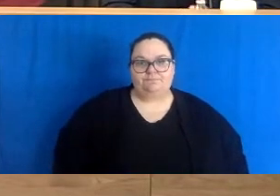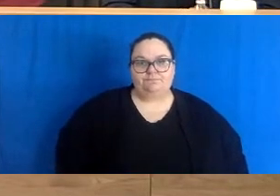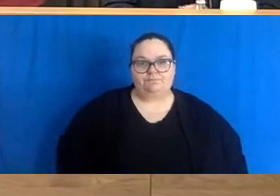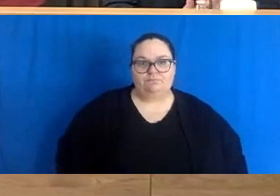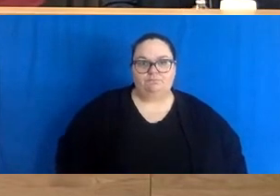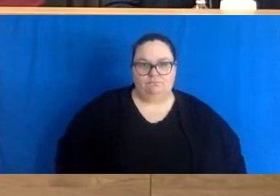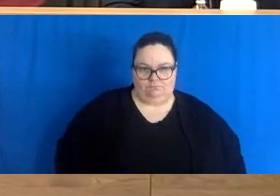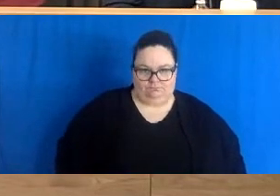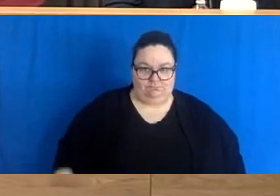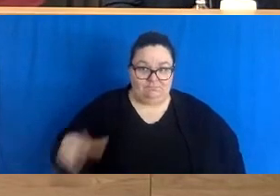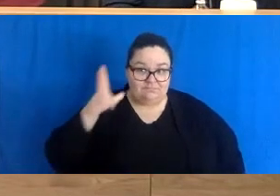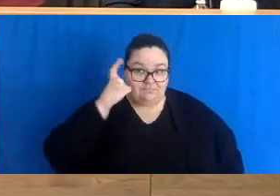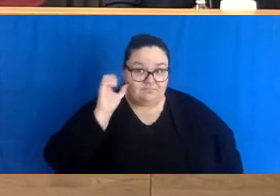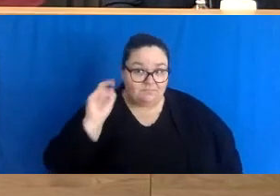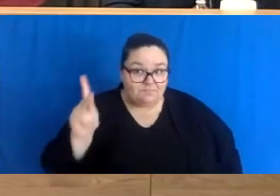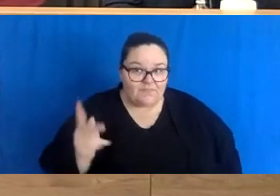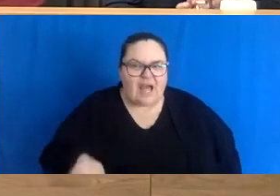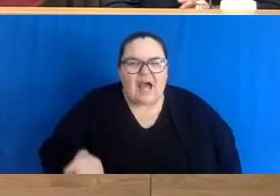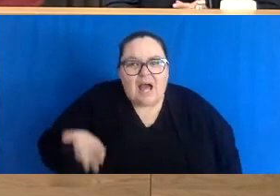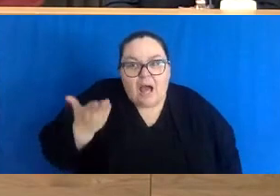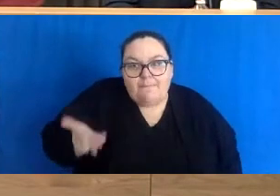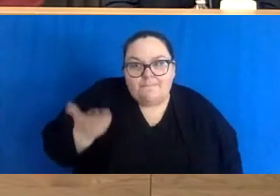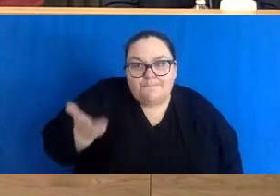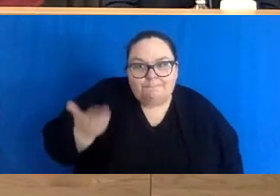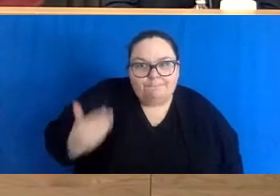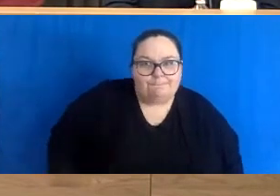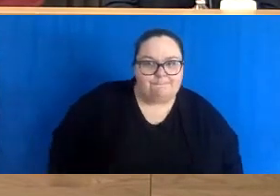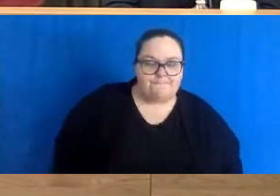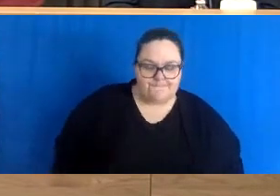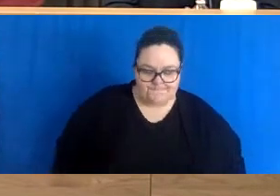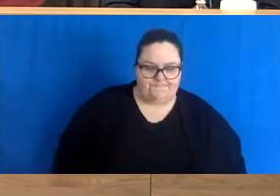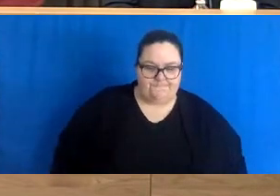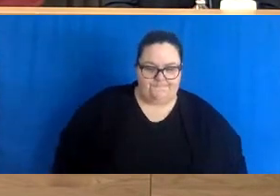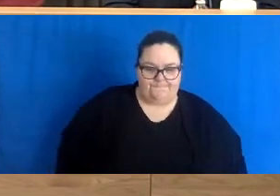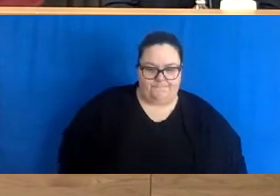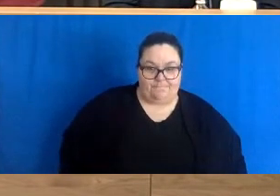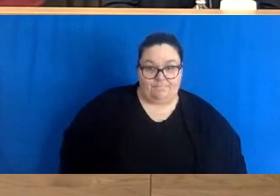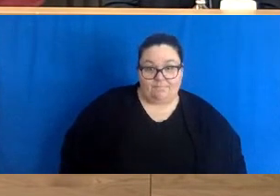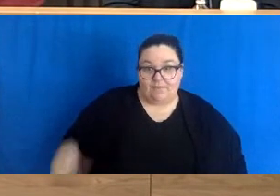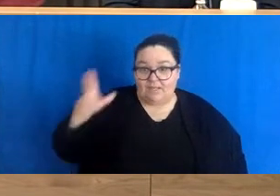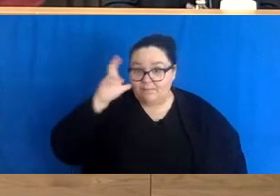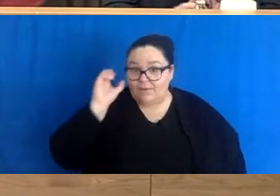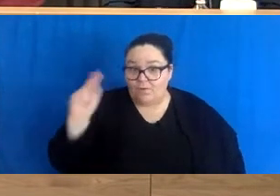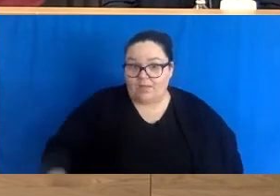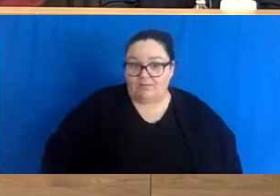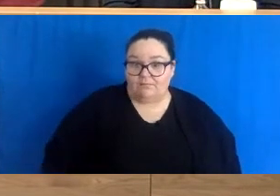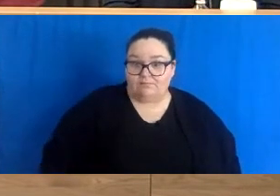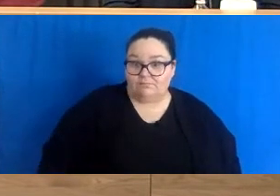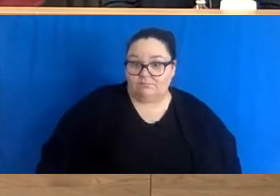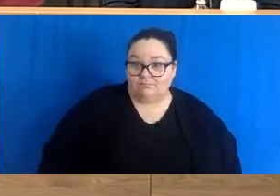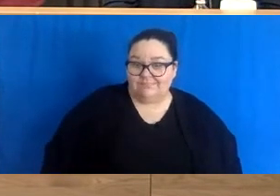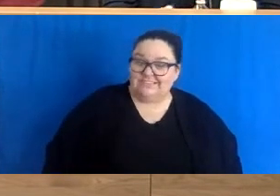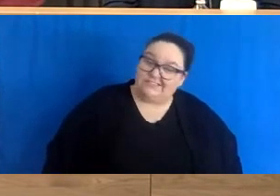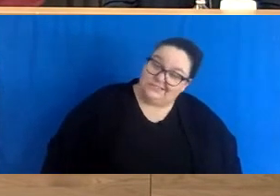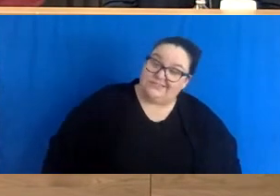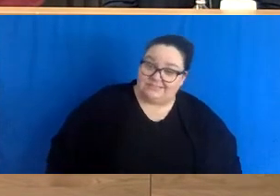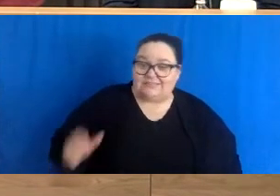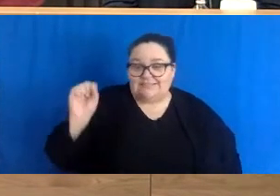Can you hear me okay? A little louder, please, Ms. Legere. Hi, can you hear me okay? Yes, thank